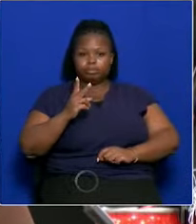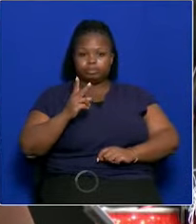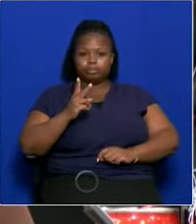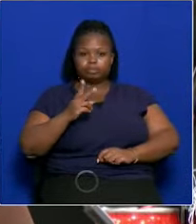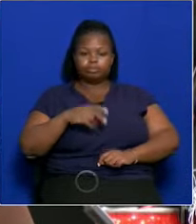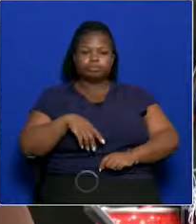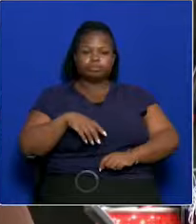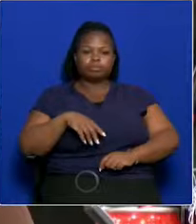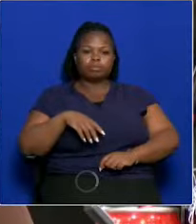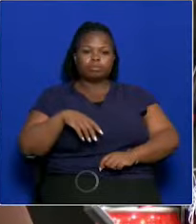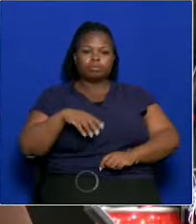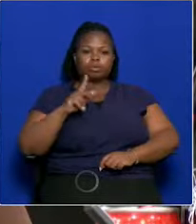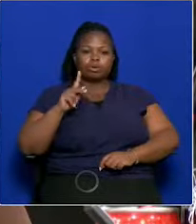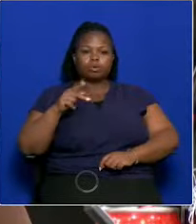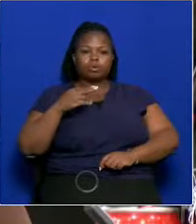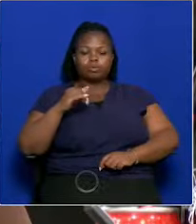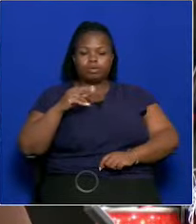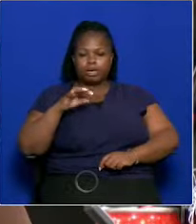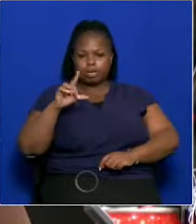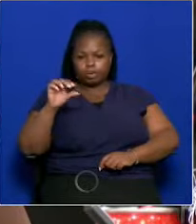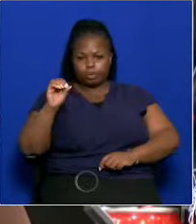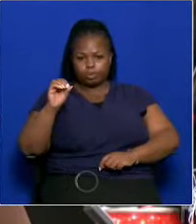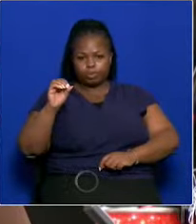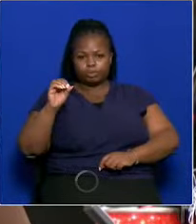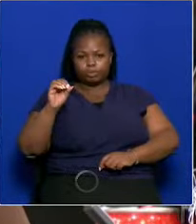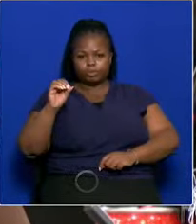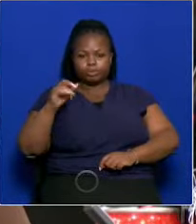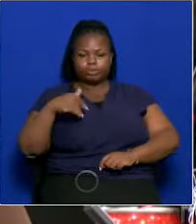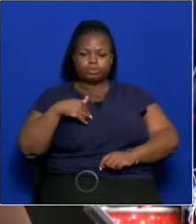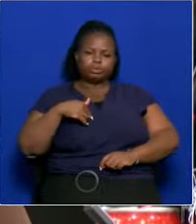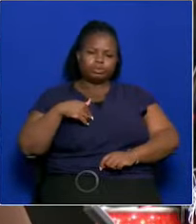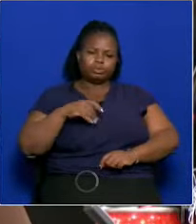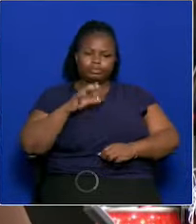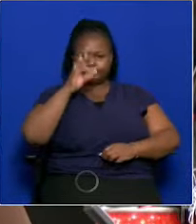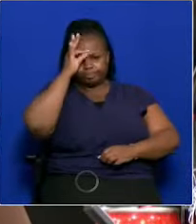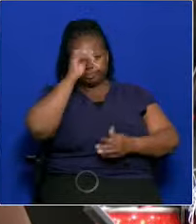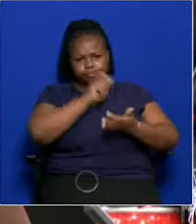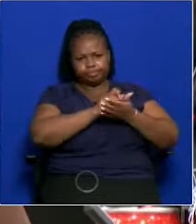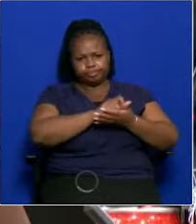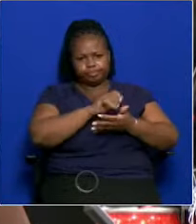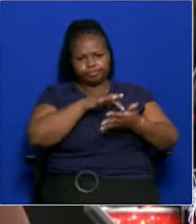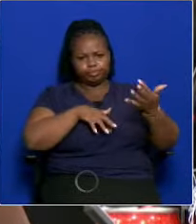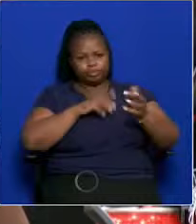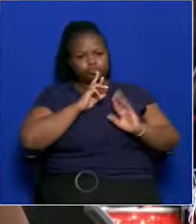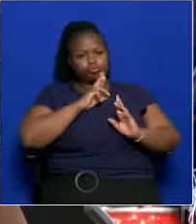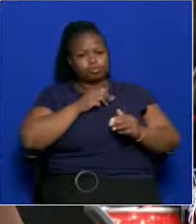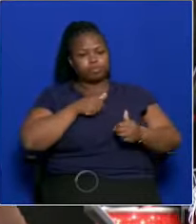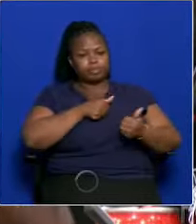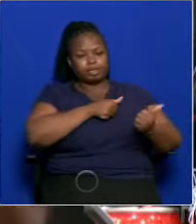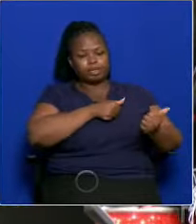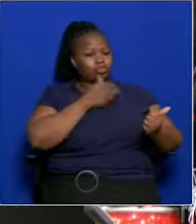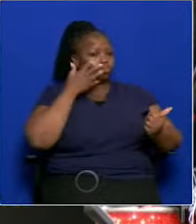Khumalo deposed to an answering affidavit in response to Mr. Matlala's urgent application.